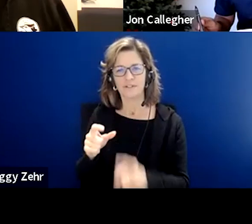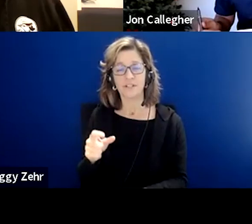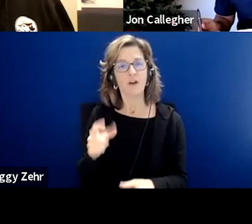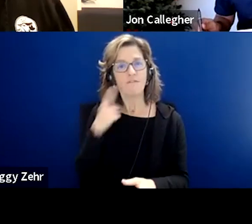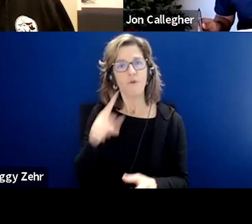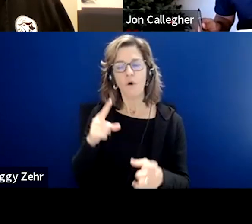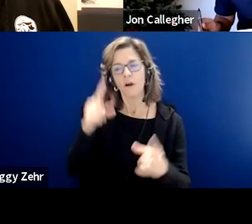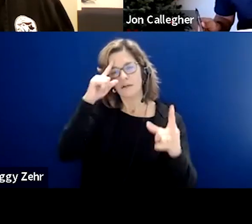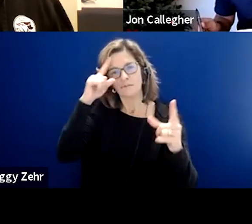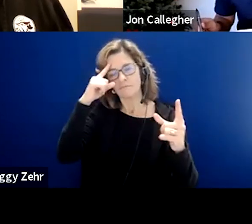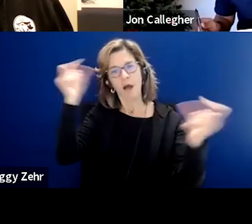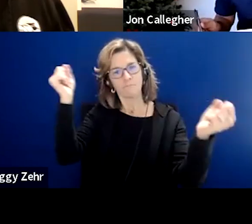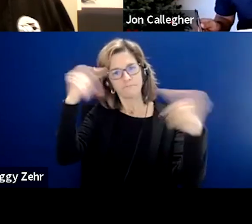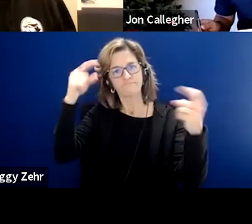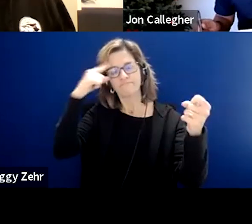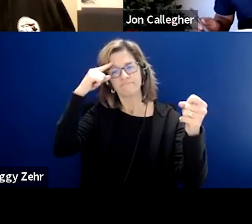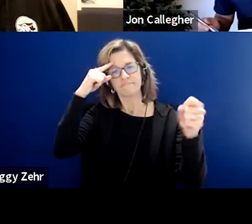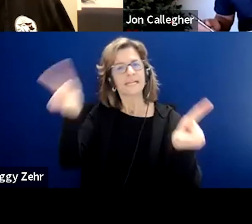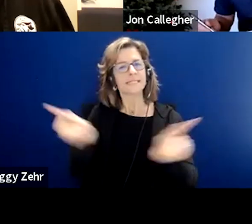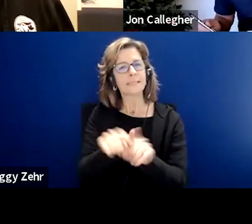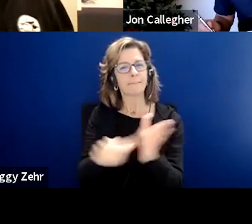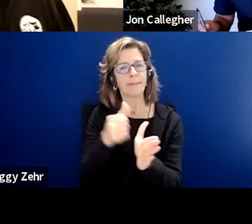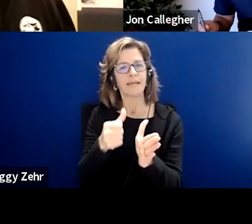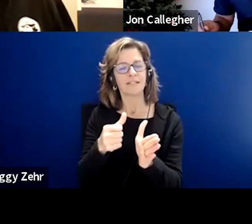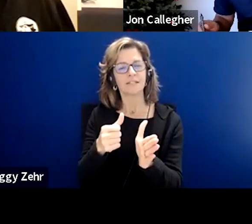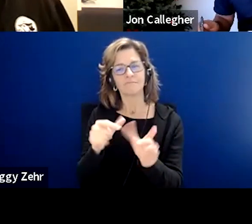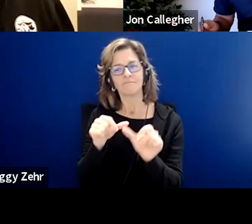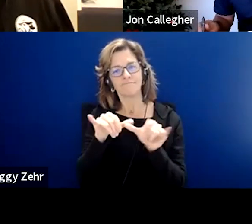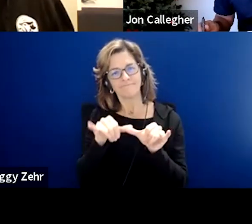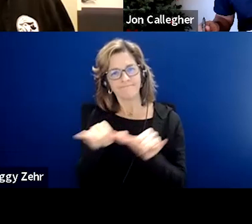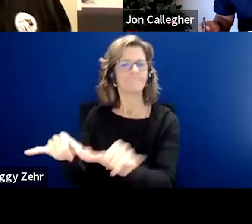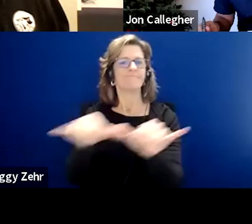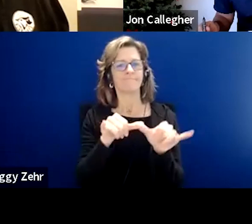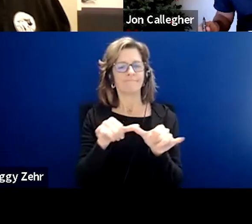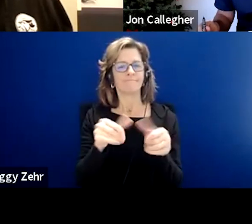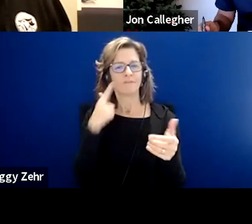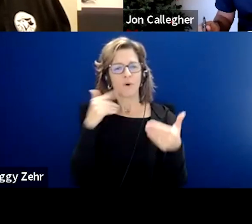and moving in the right direction. I wrote that down.